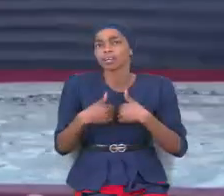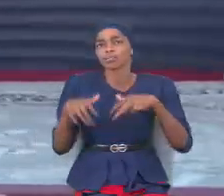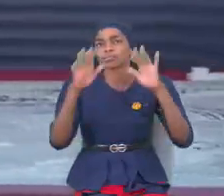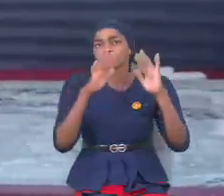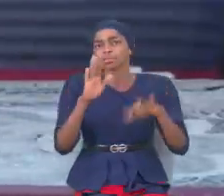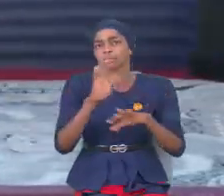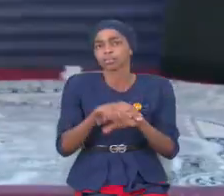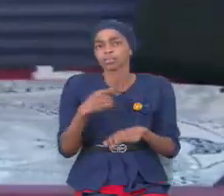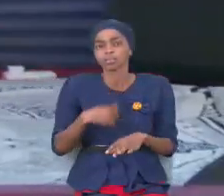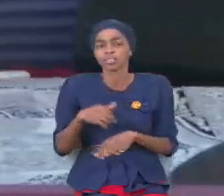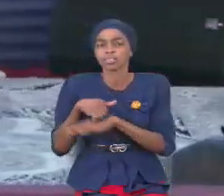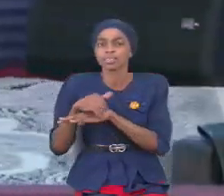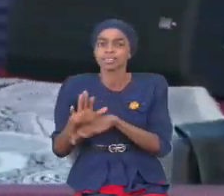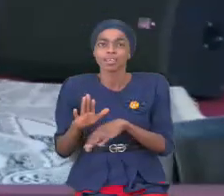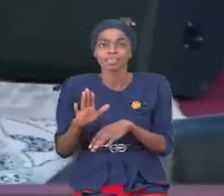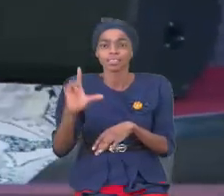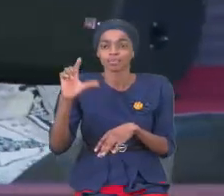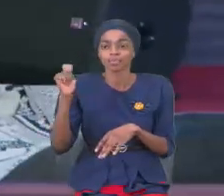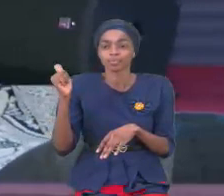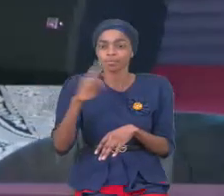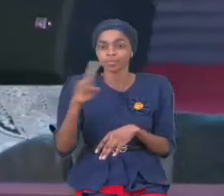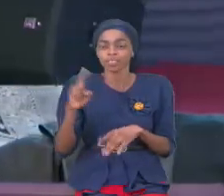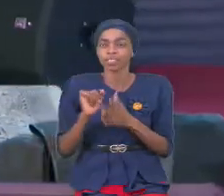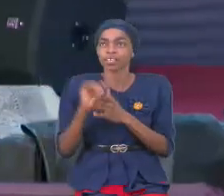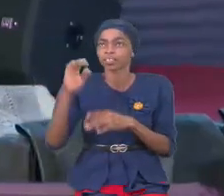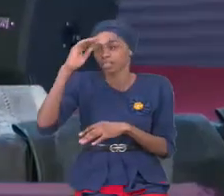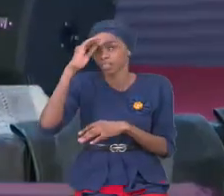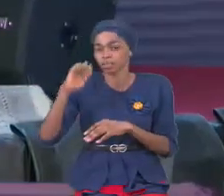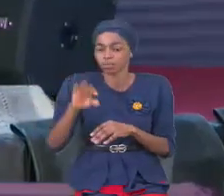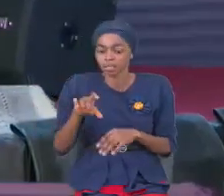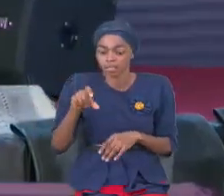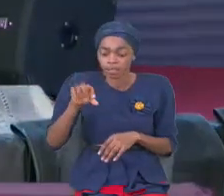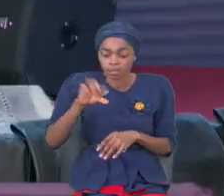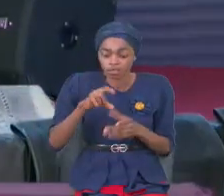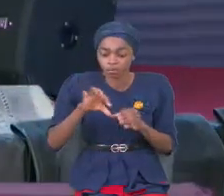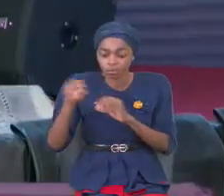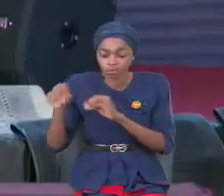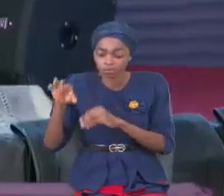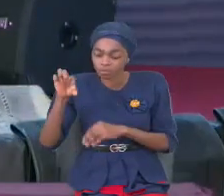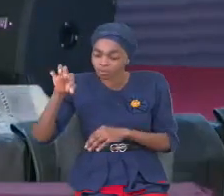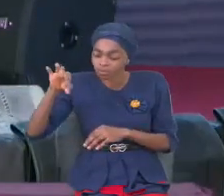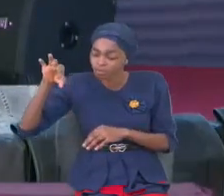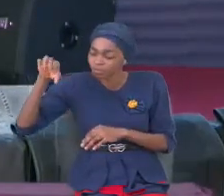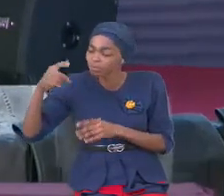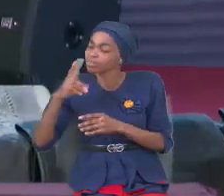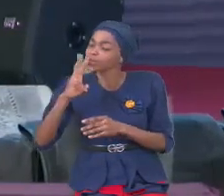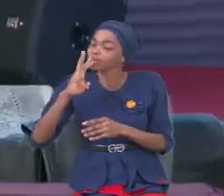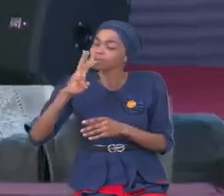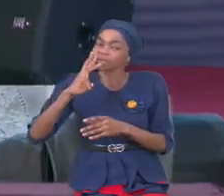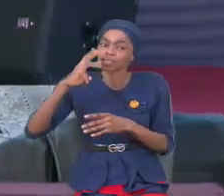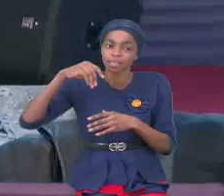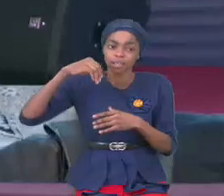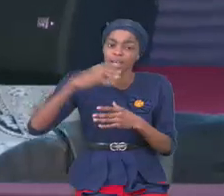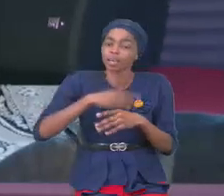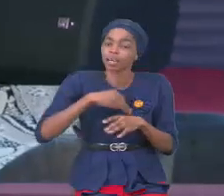dip the tip of his finger in water and cool my tongue, for I am tormented in